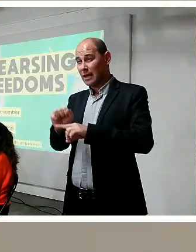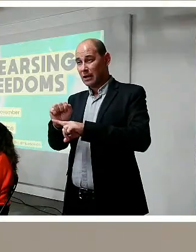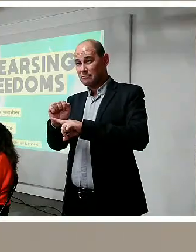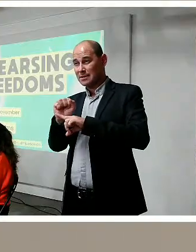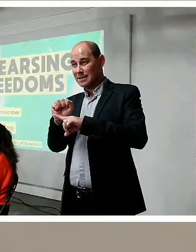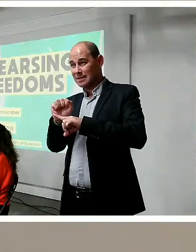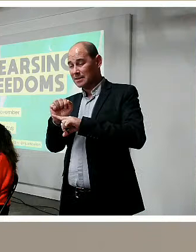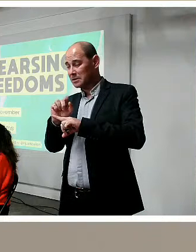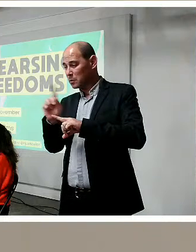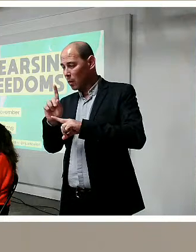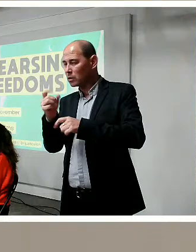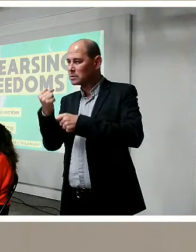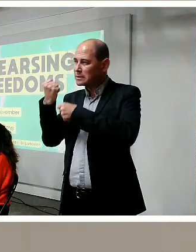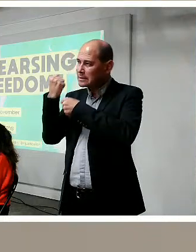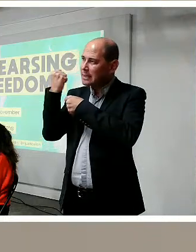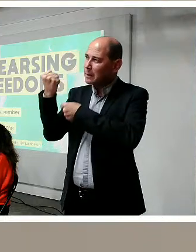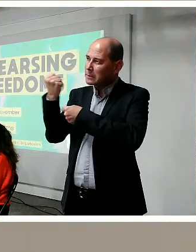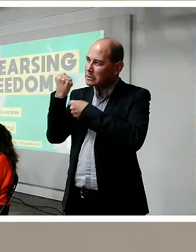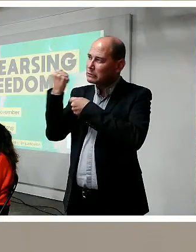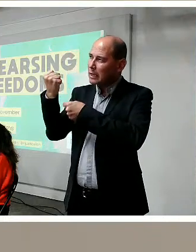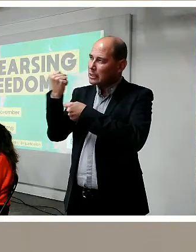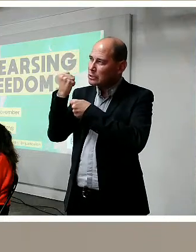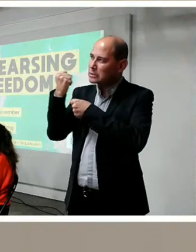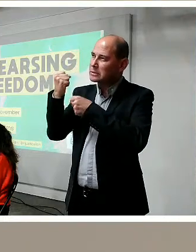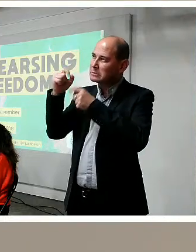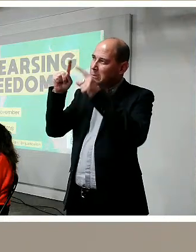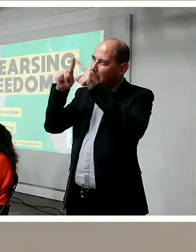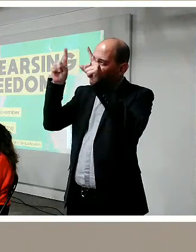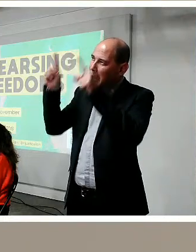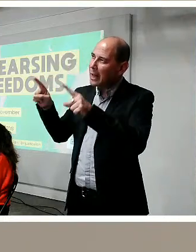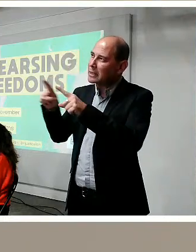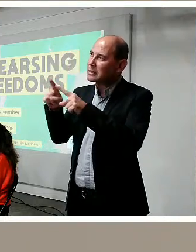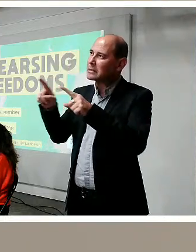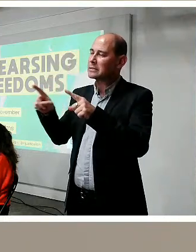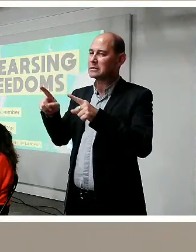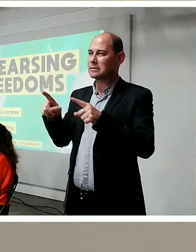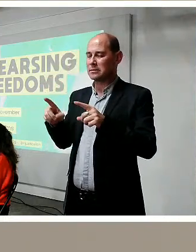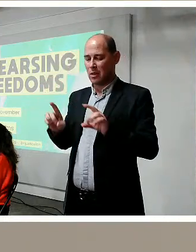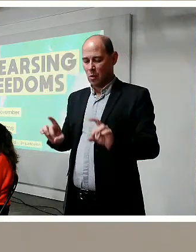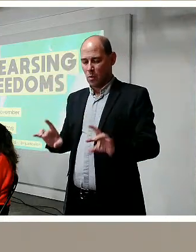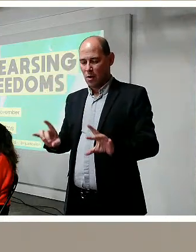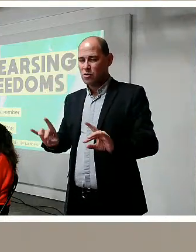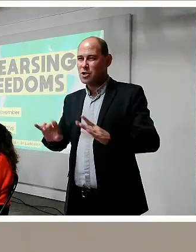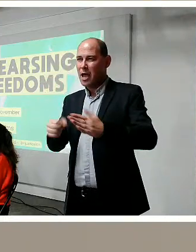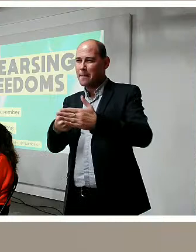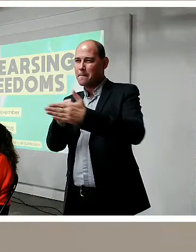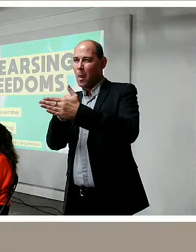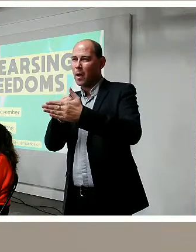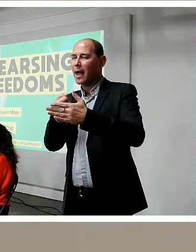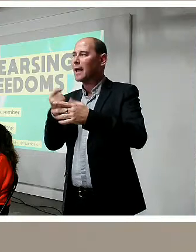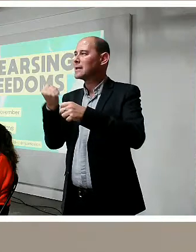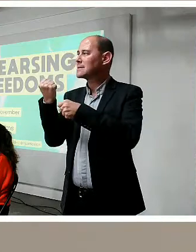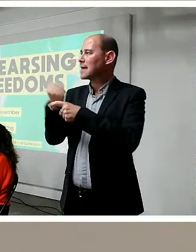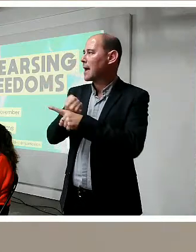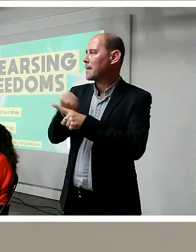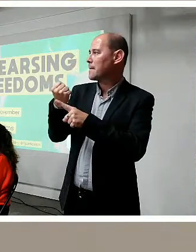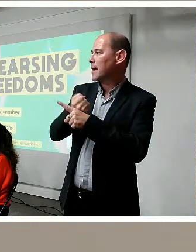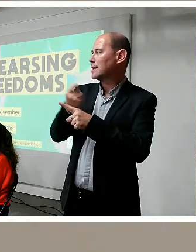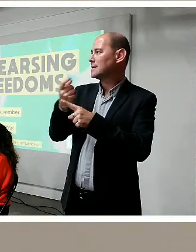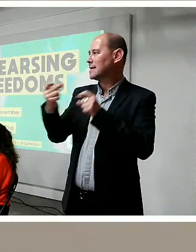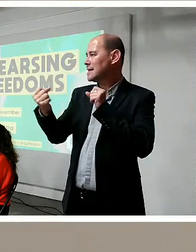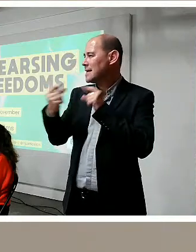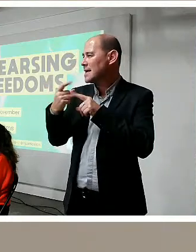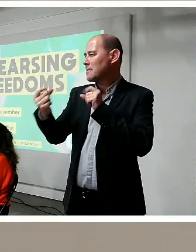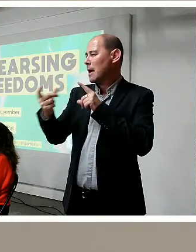like the demos and the banners and the lock-ons and the wheelchair blockades and the campaigns, the endless emails